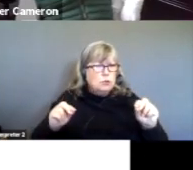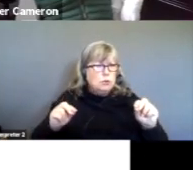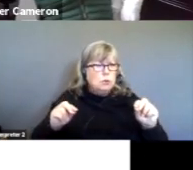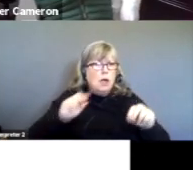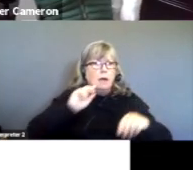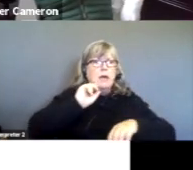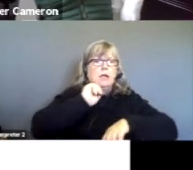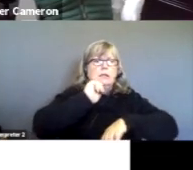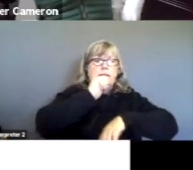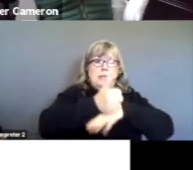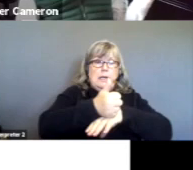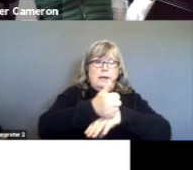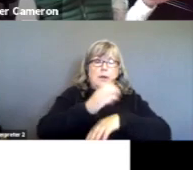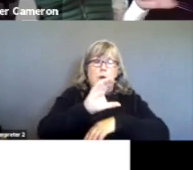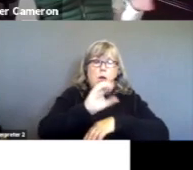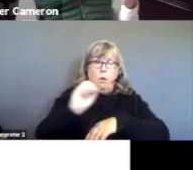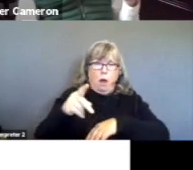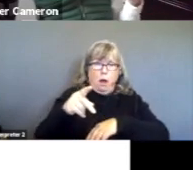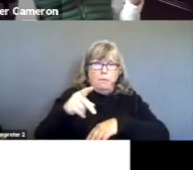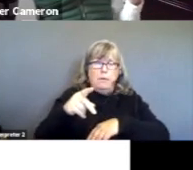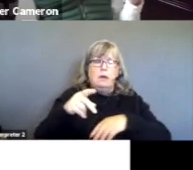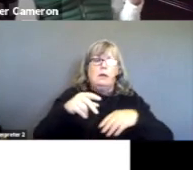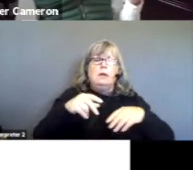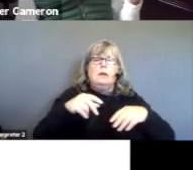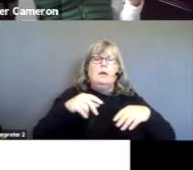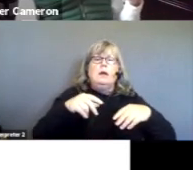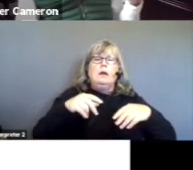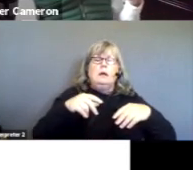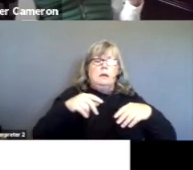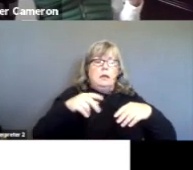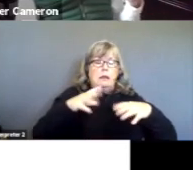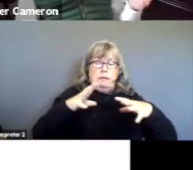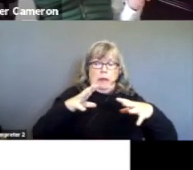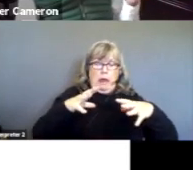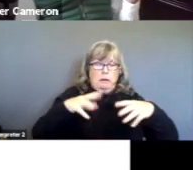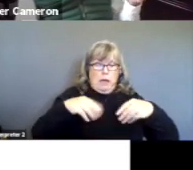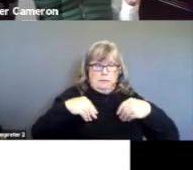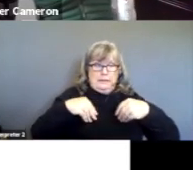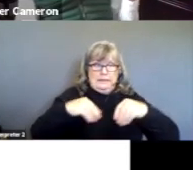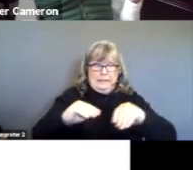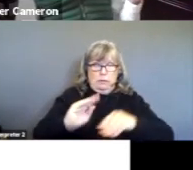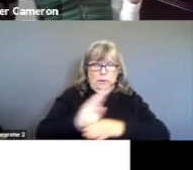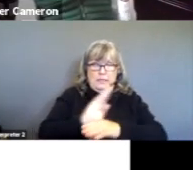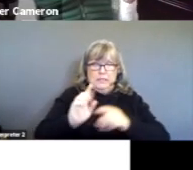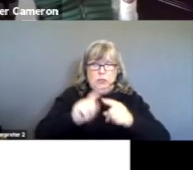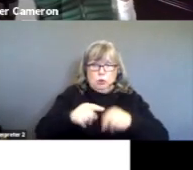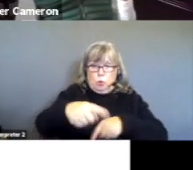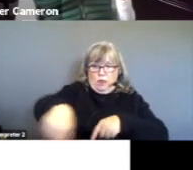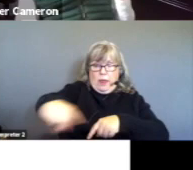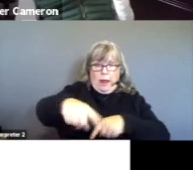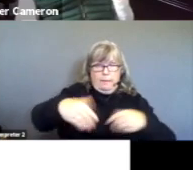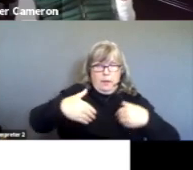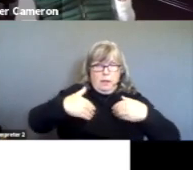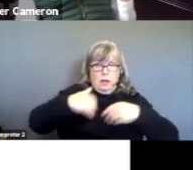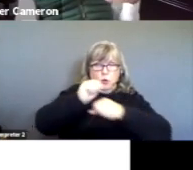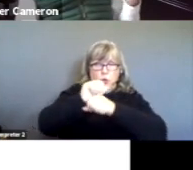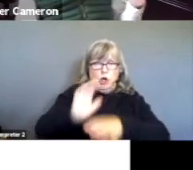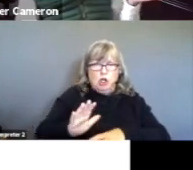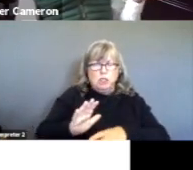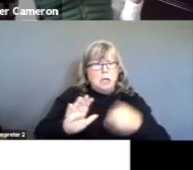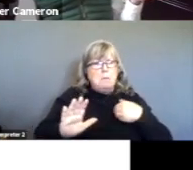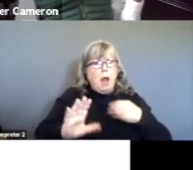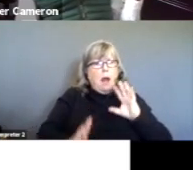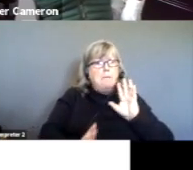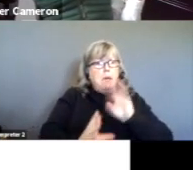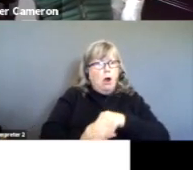business to them, of which I'll become part of that new entity. And that's what he did. And so it ended up